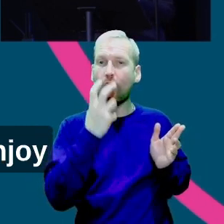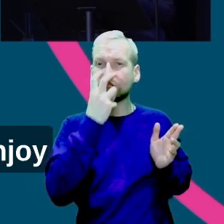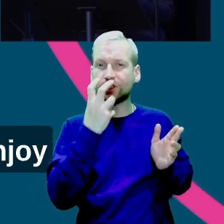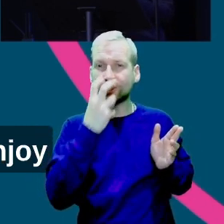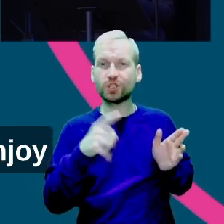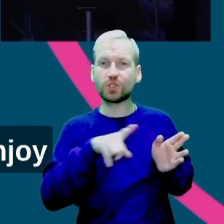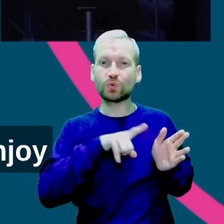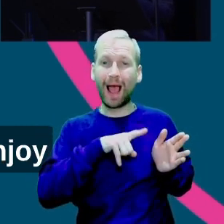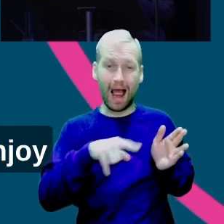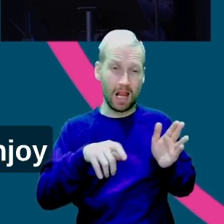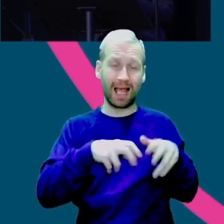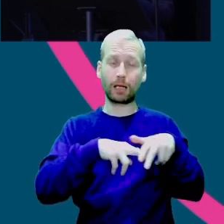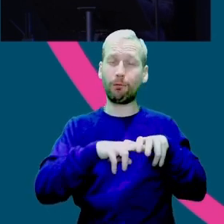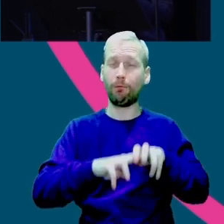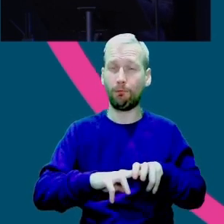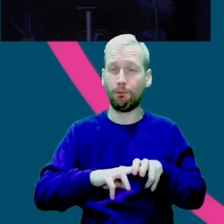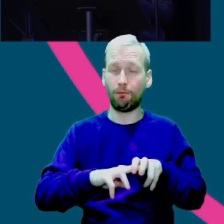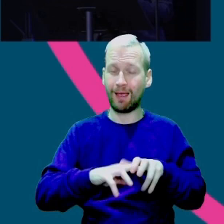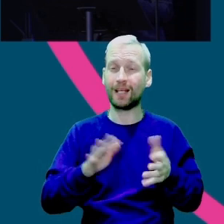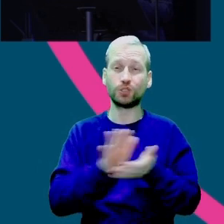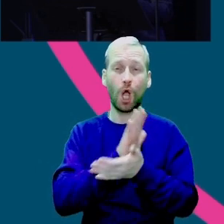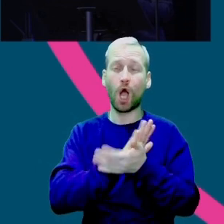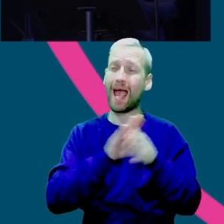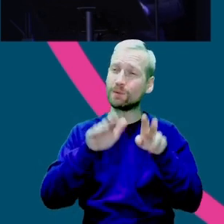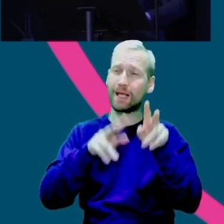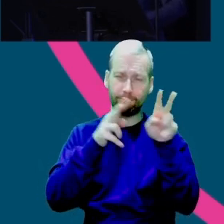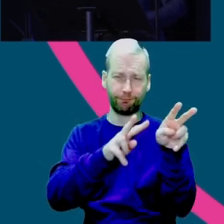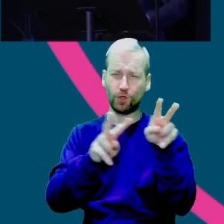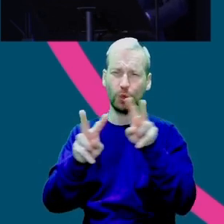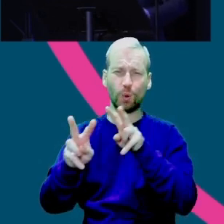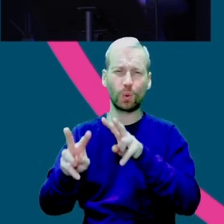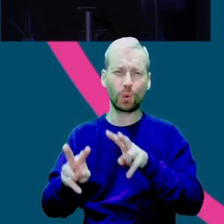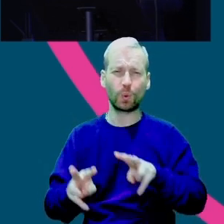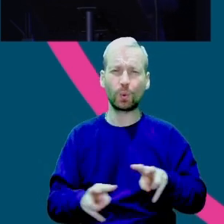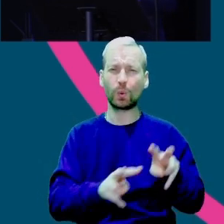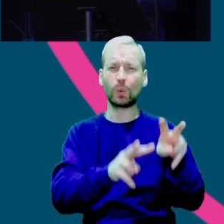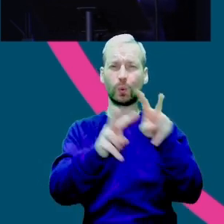get outside and enjoy the outside of the garden.